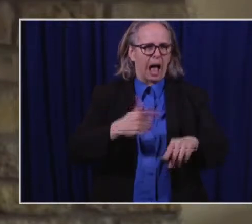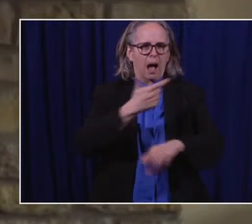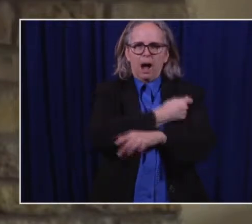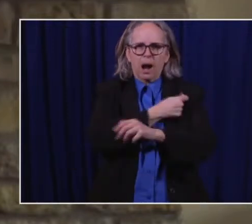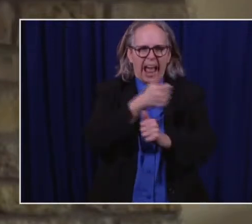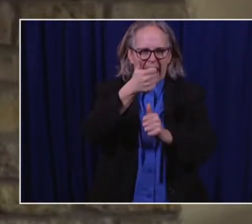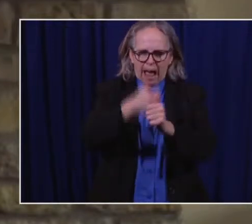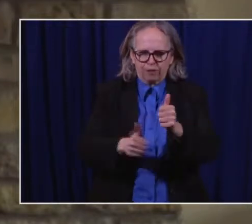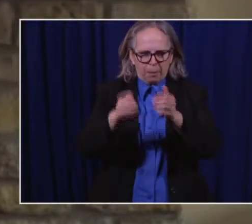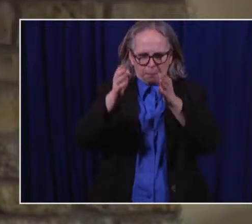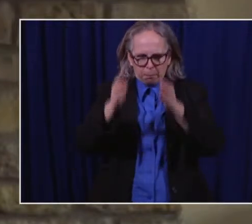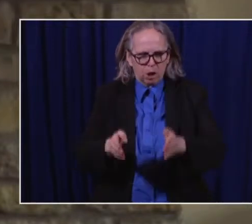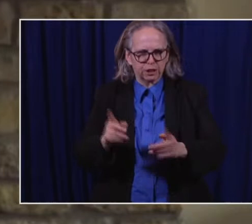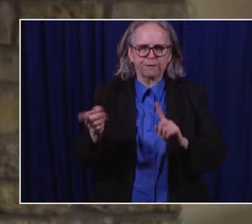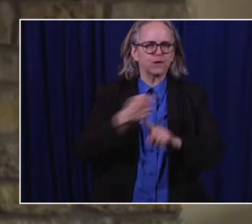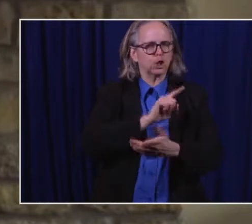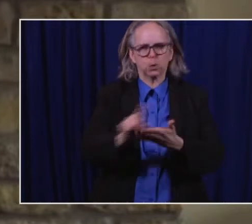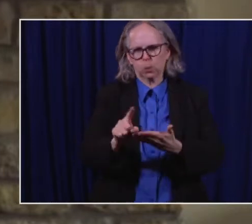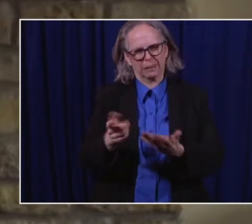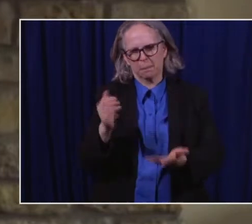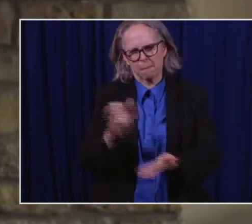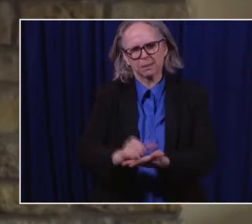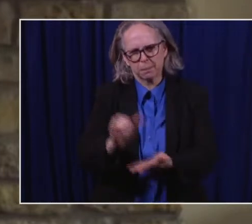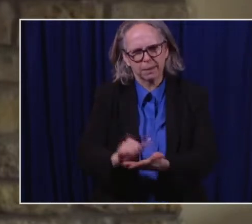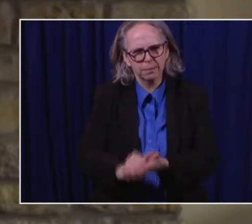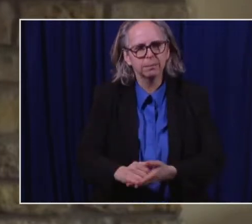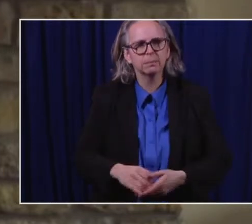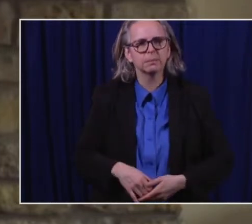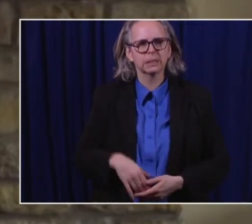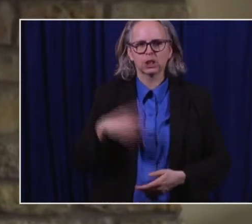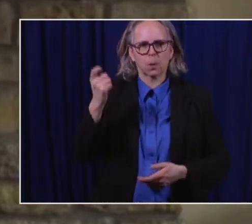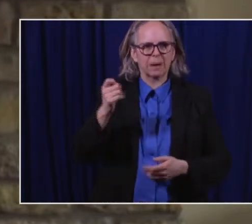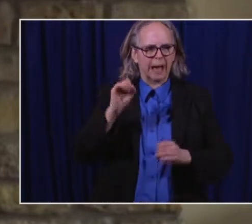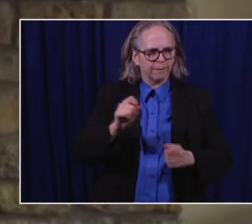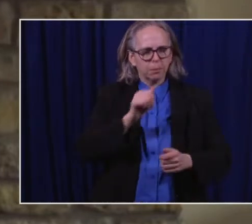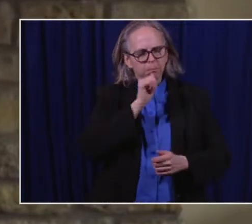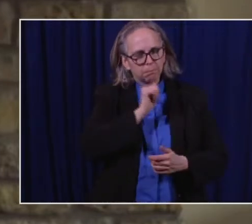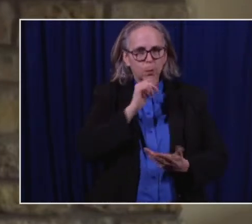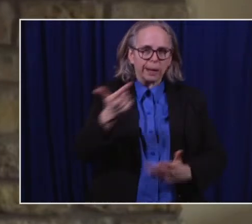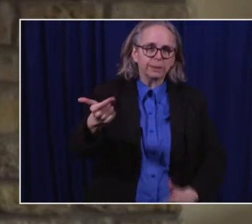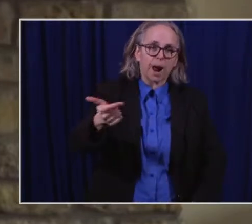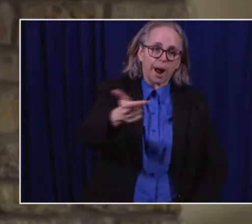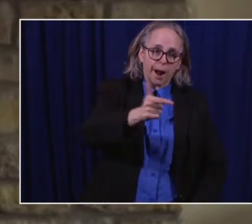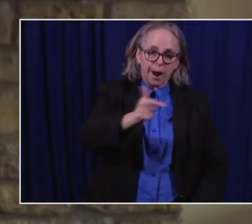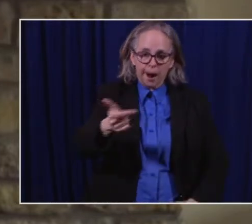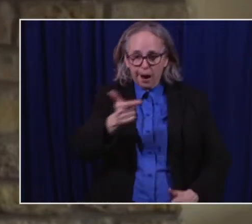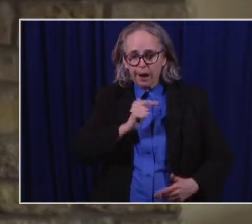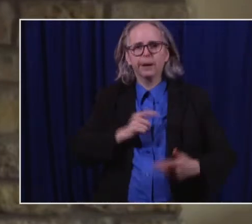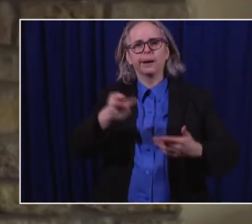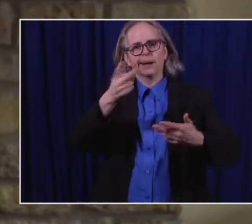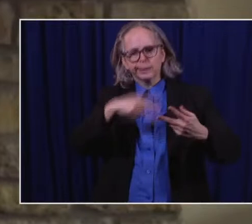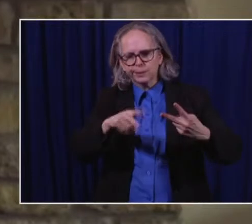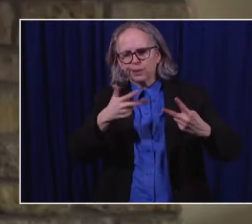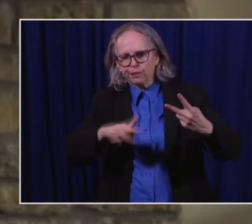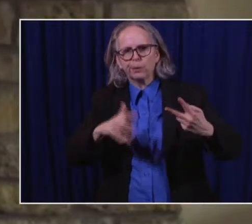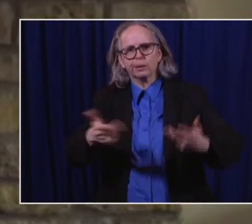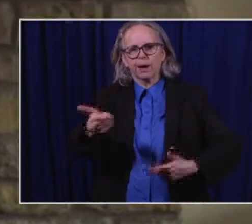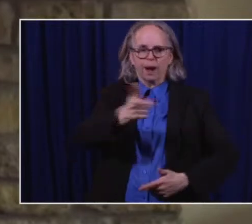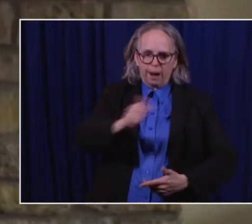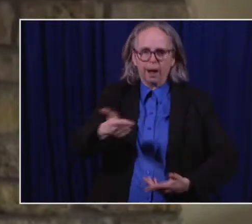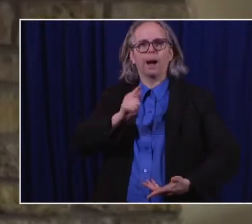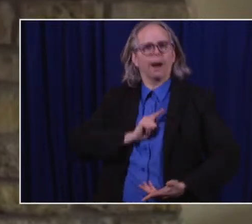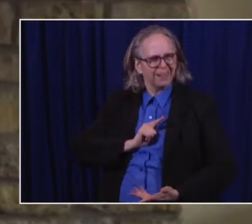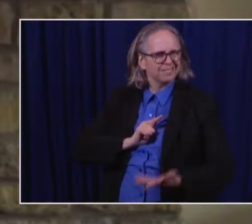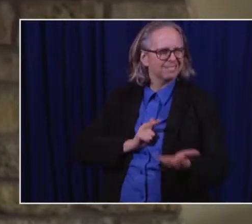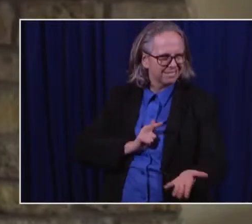1 week. Somebody's got to be first. Somebody's got to be last. And it's the things that I talked about